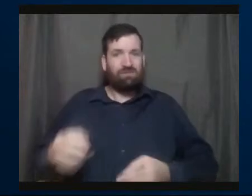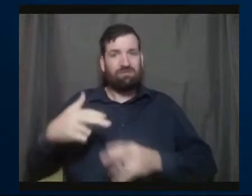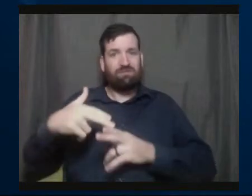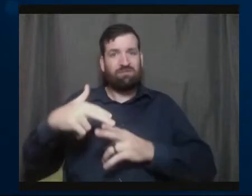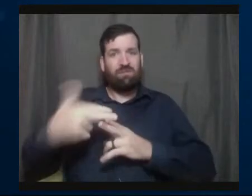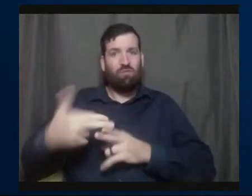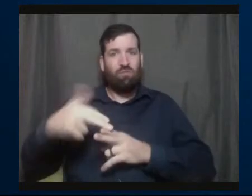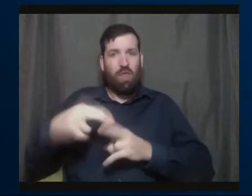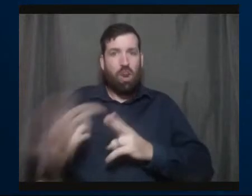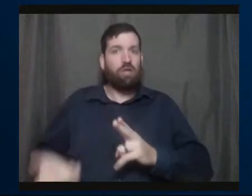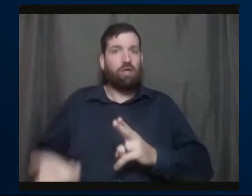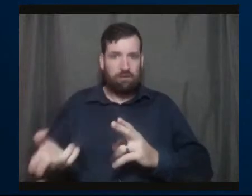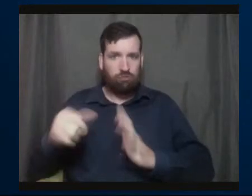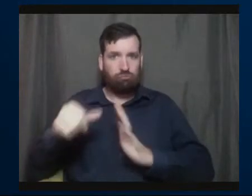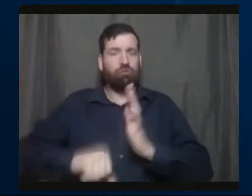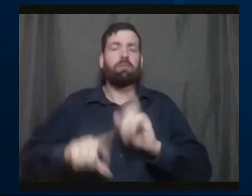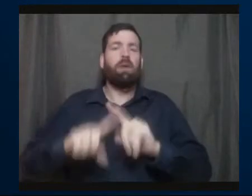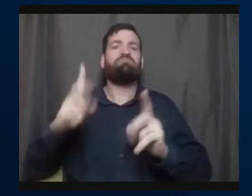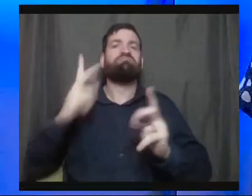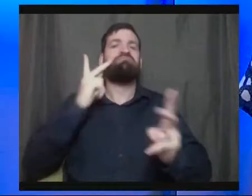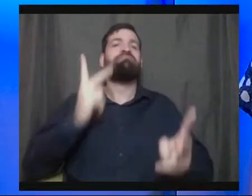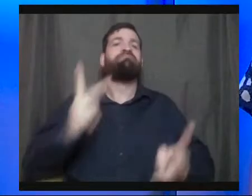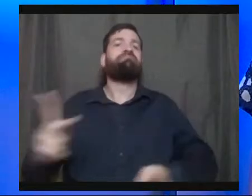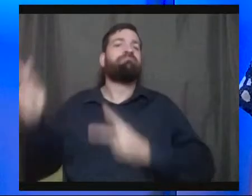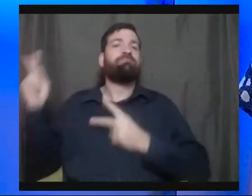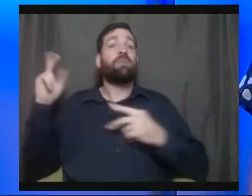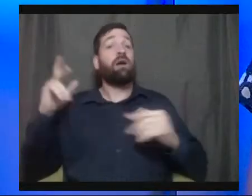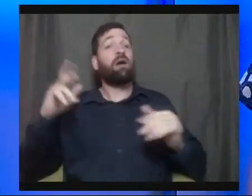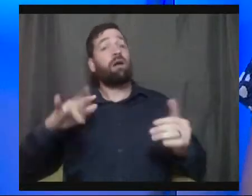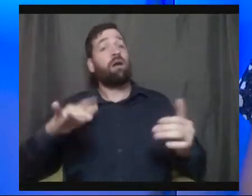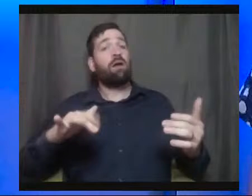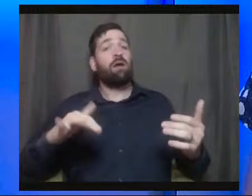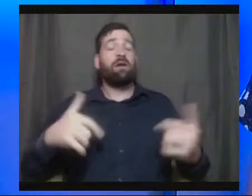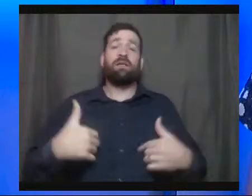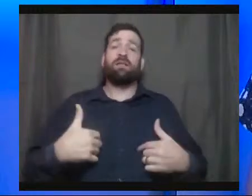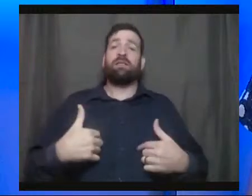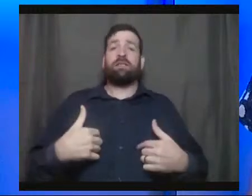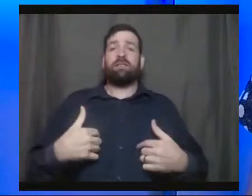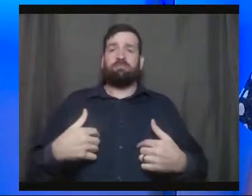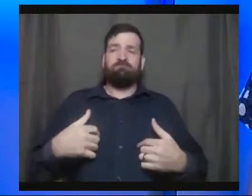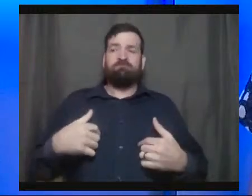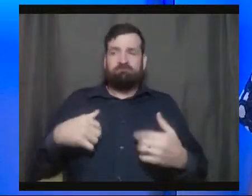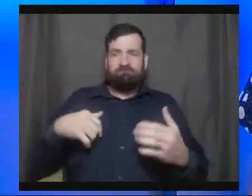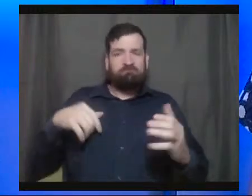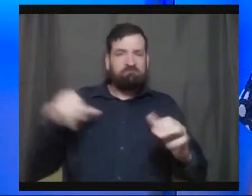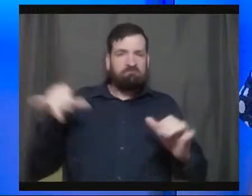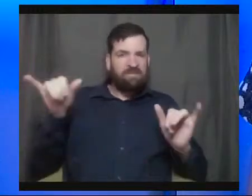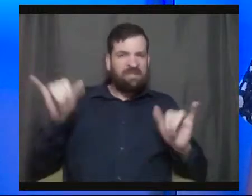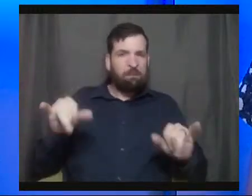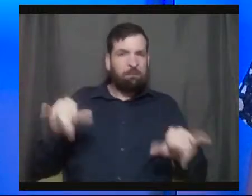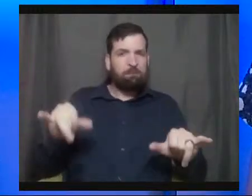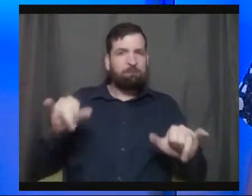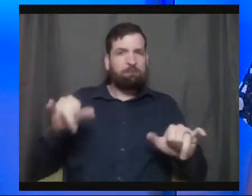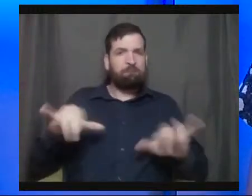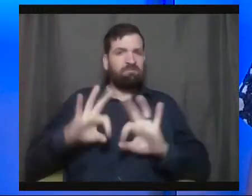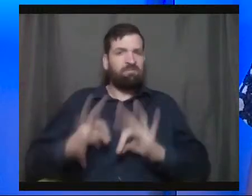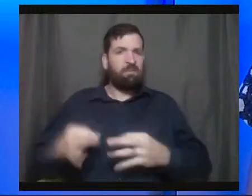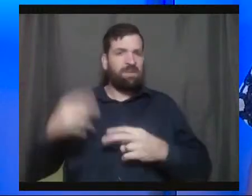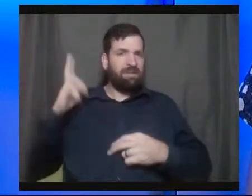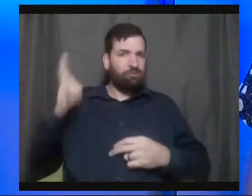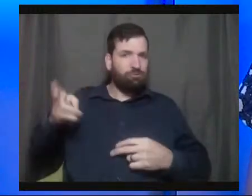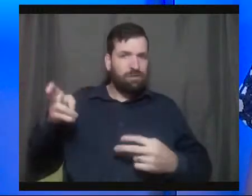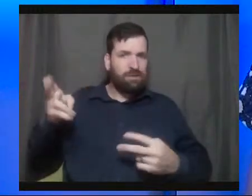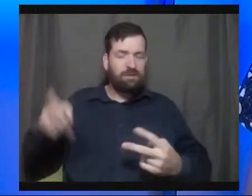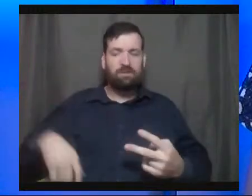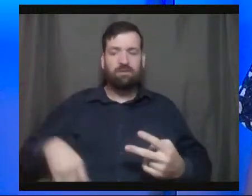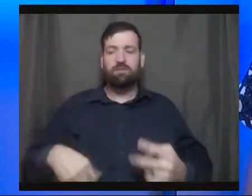us back a little bit. I would say about the same things, family history. I would